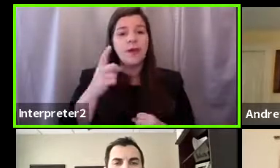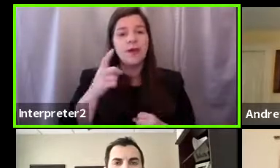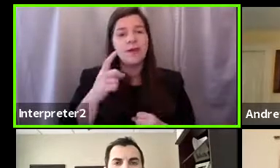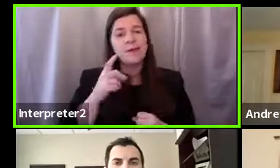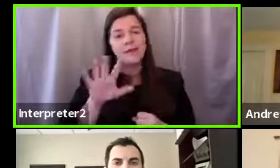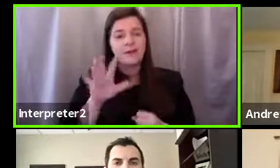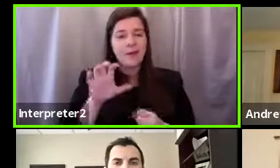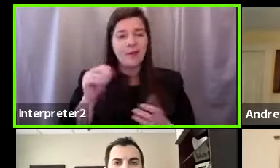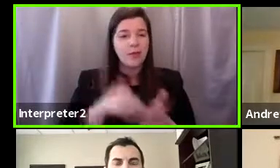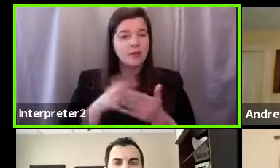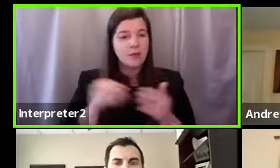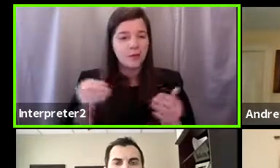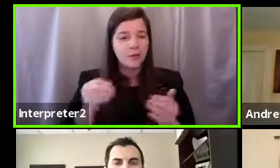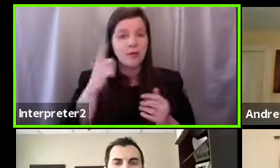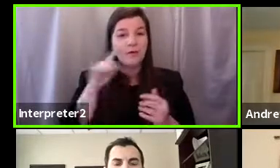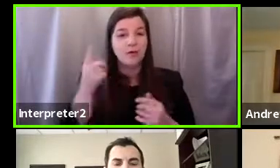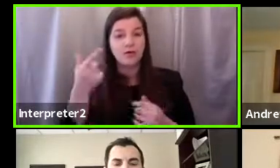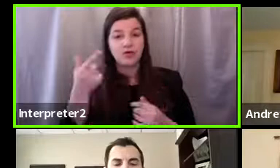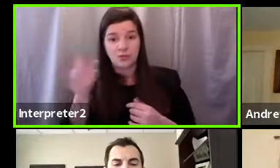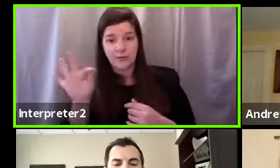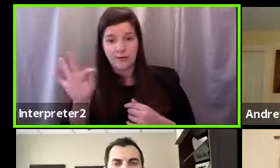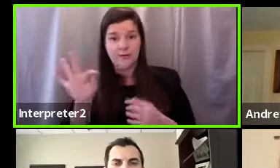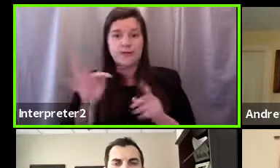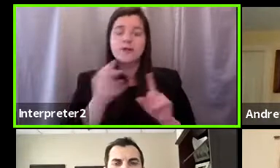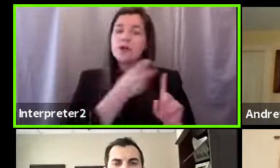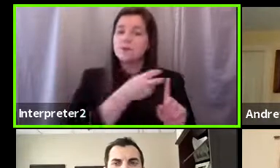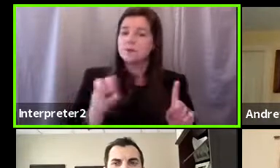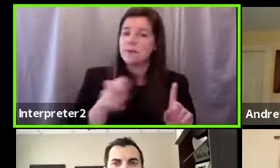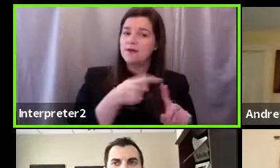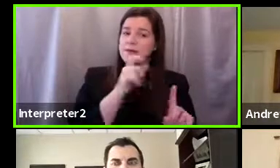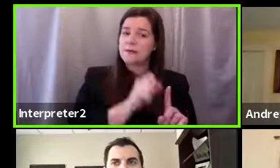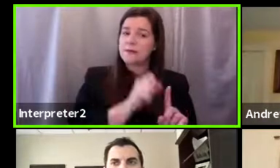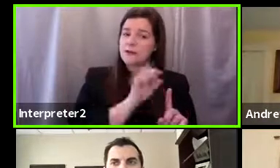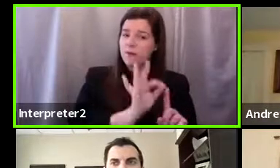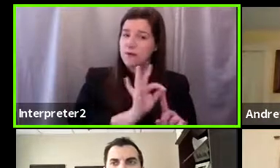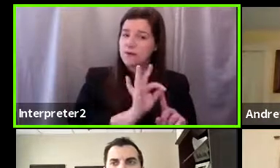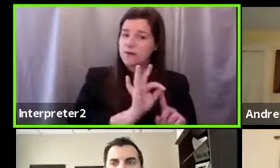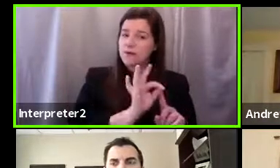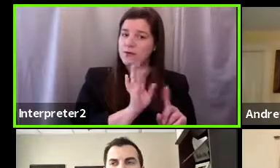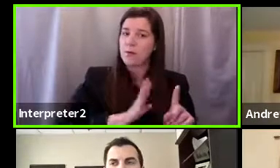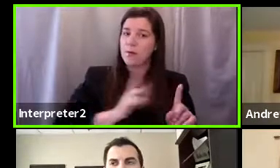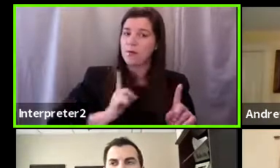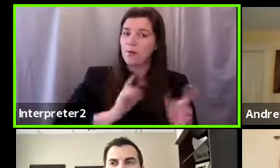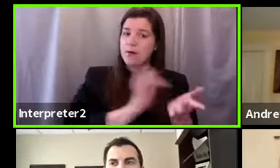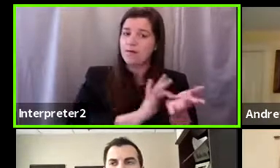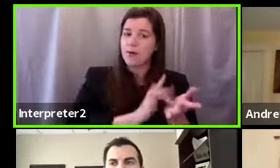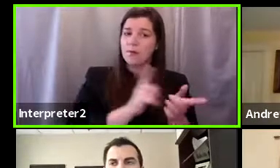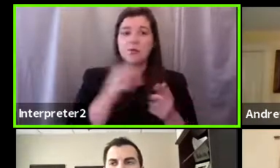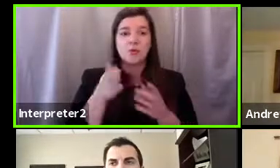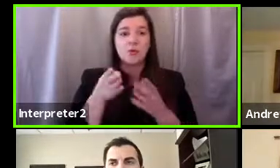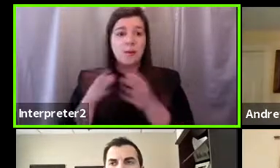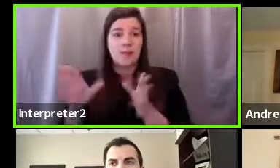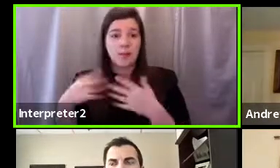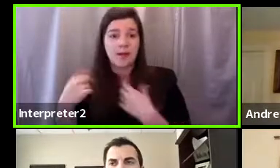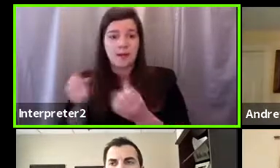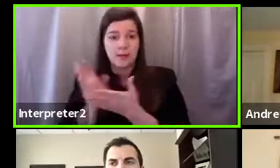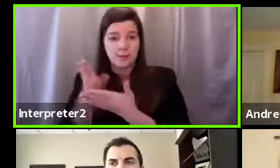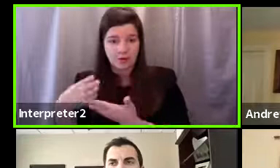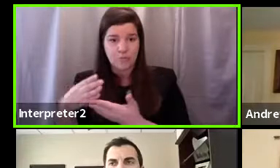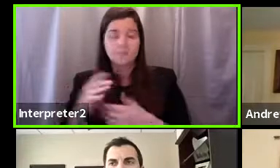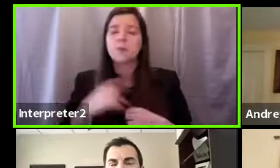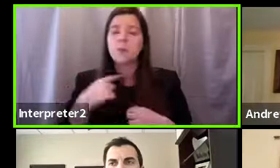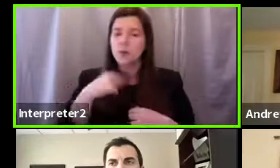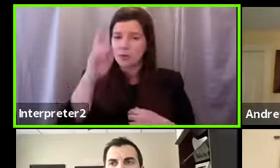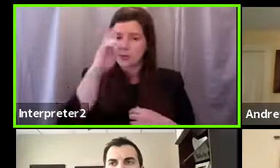savings by transferring $500,000 from the Board of Pharmacy to our public health budget. We